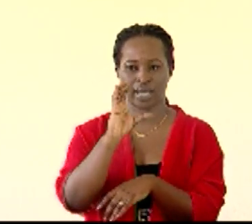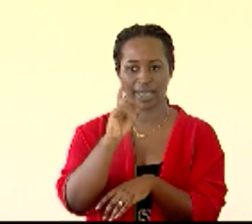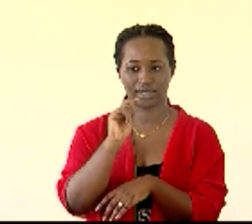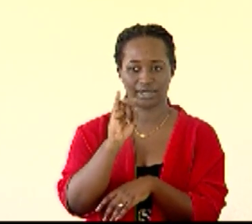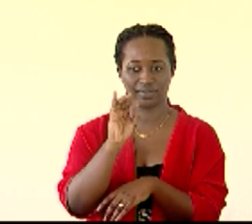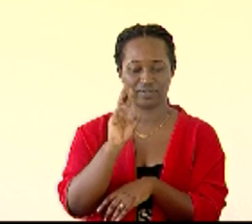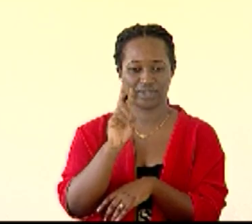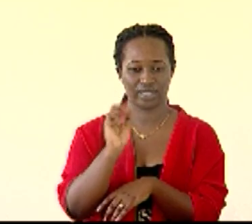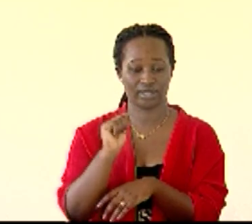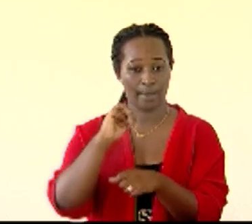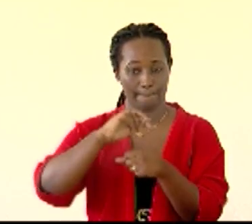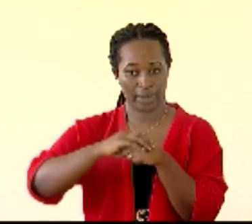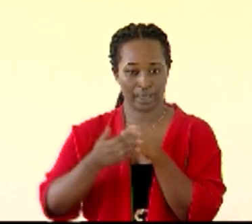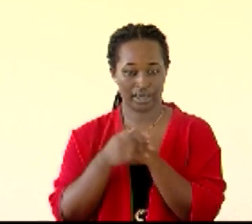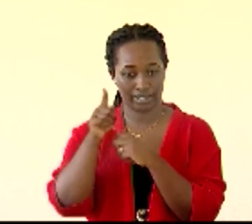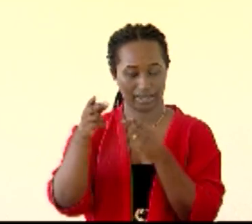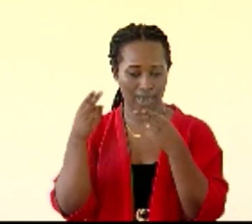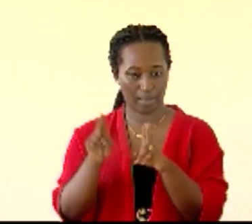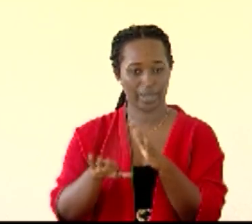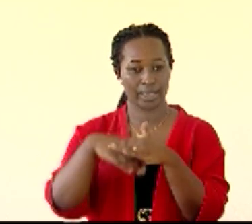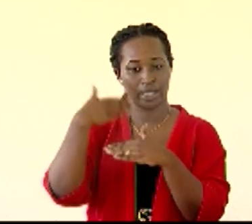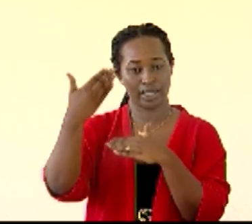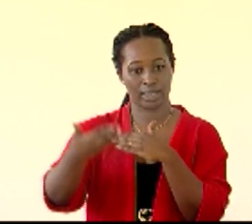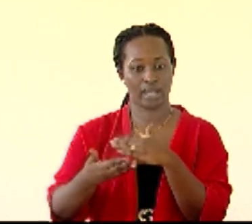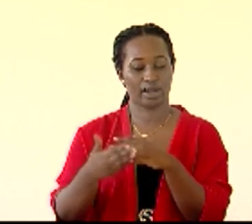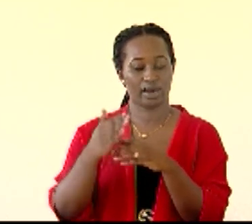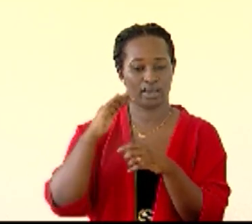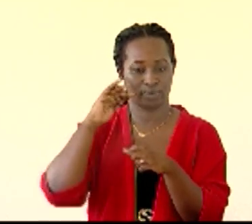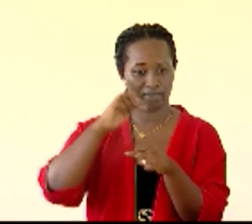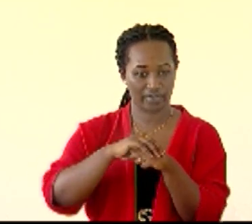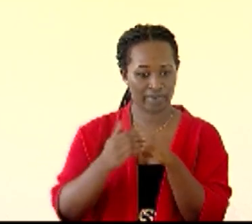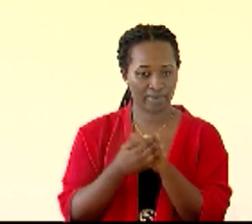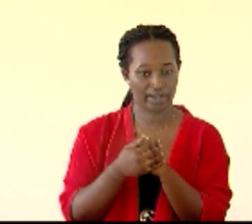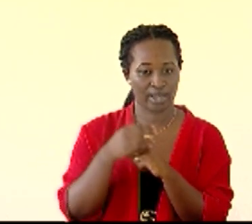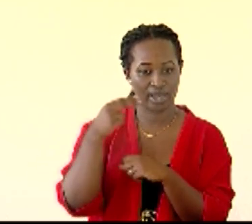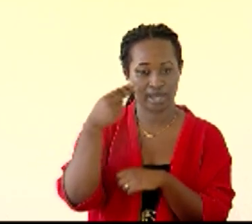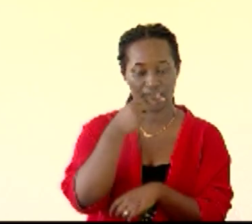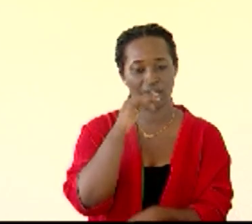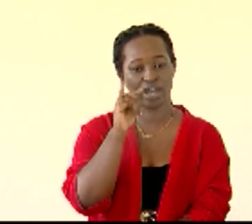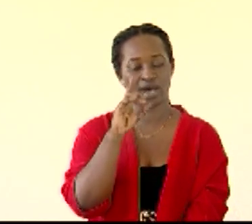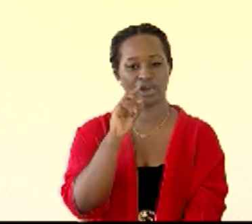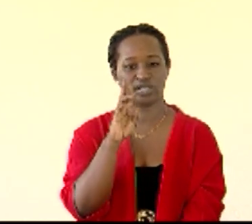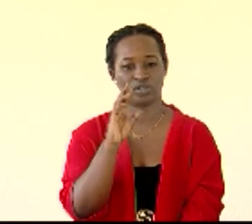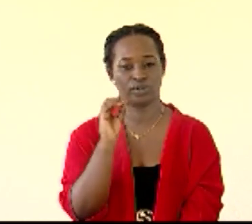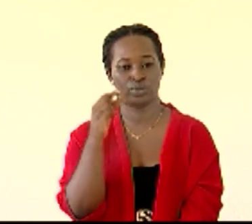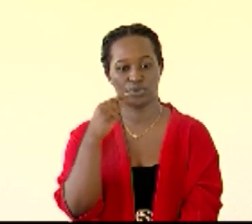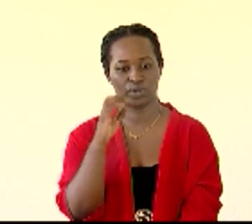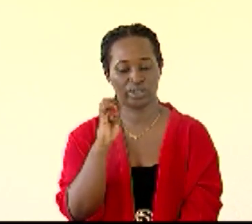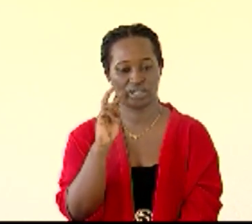angry, then finally force it to pick up a hydrogen atom. So what do we have